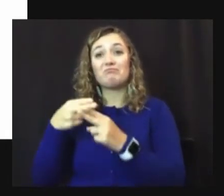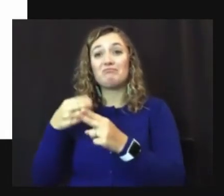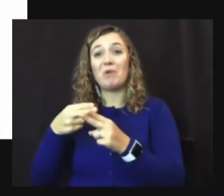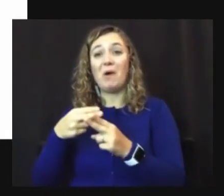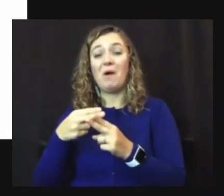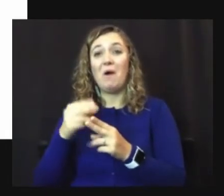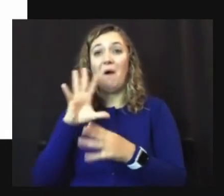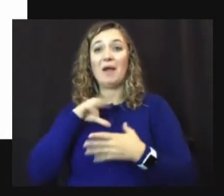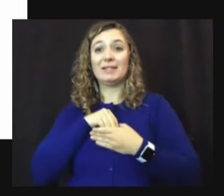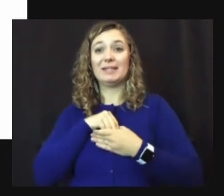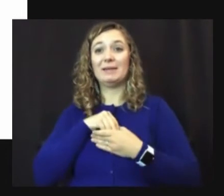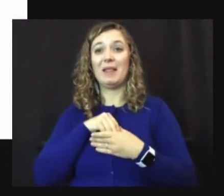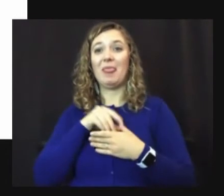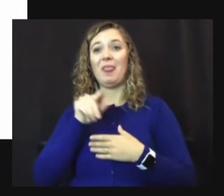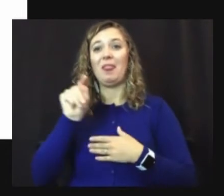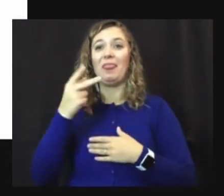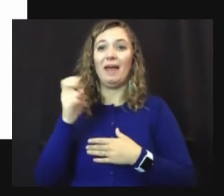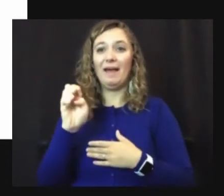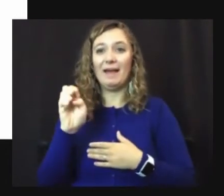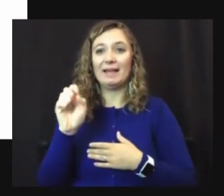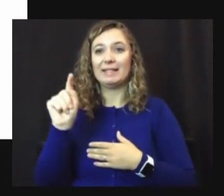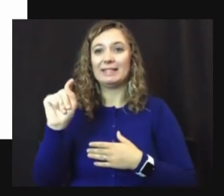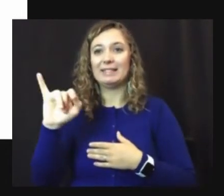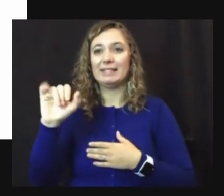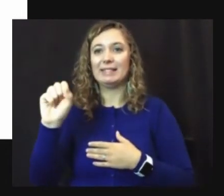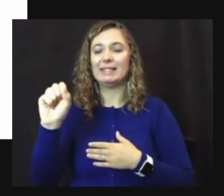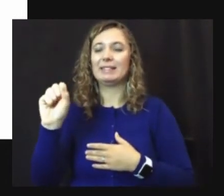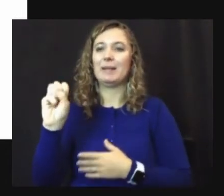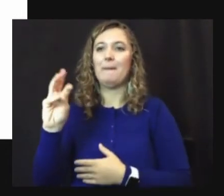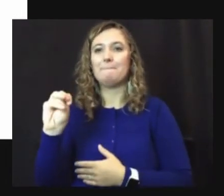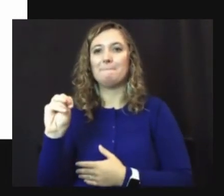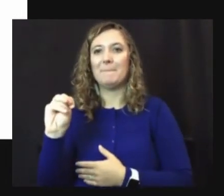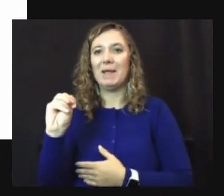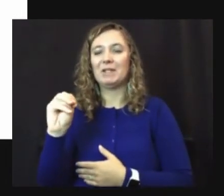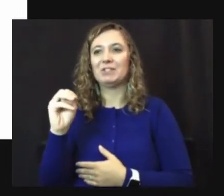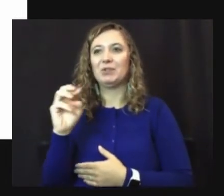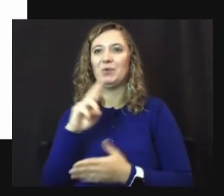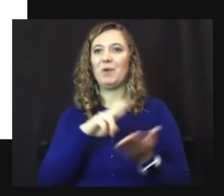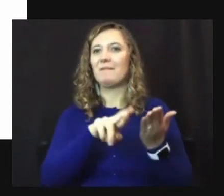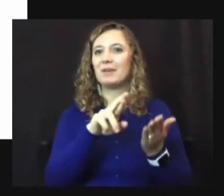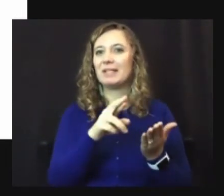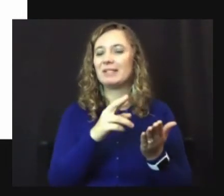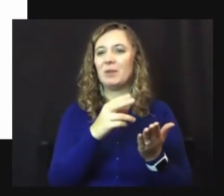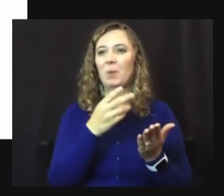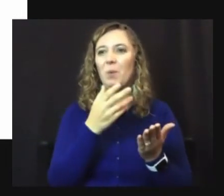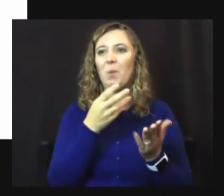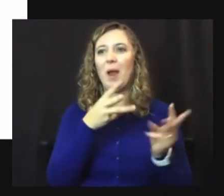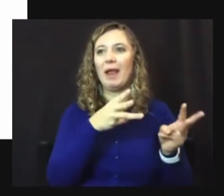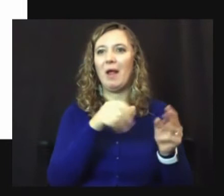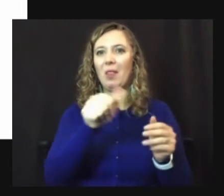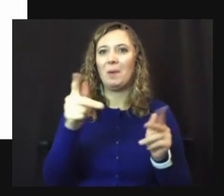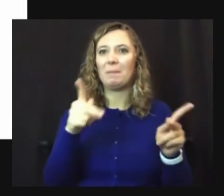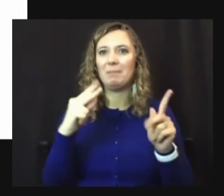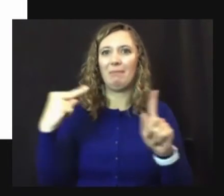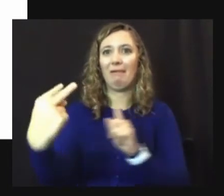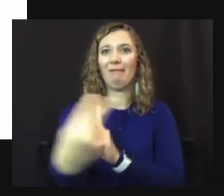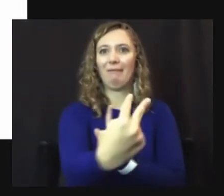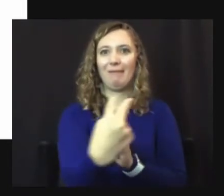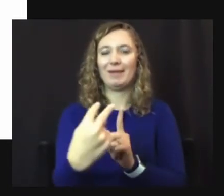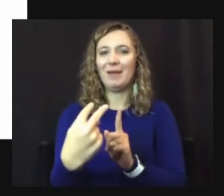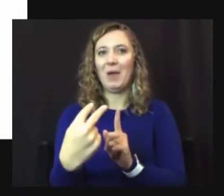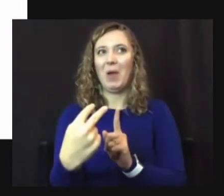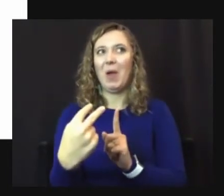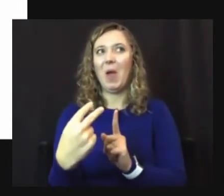reference just the way other people see us. Oh, it's the tism,